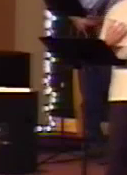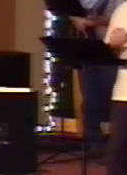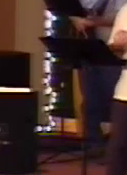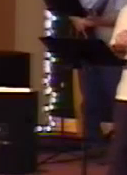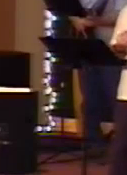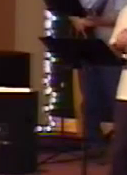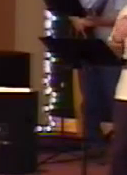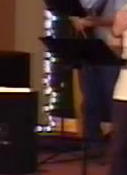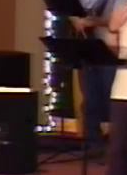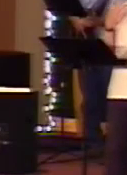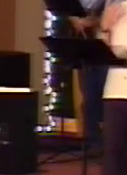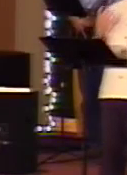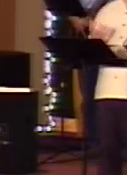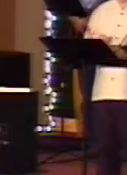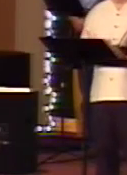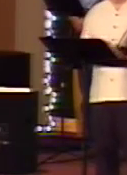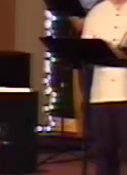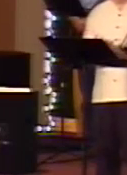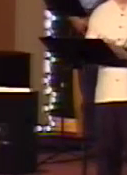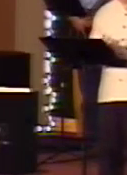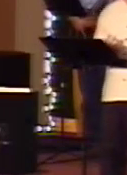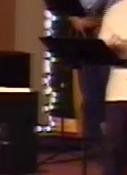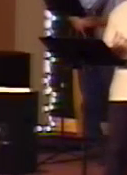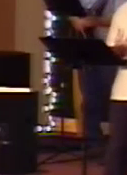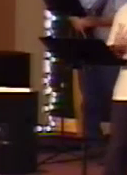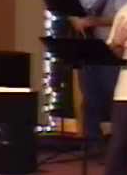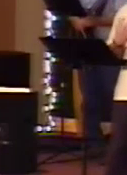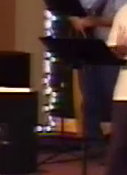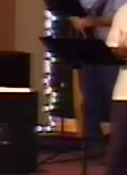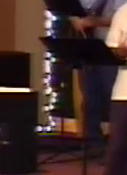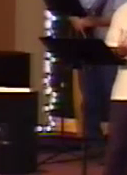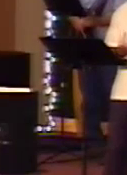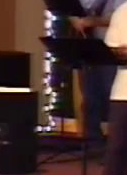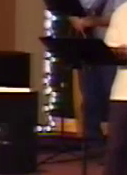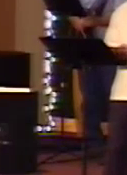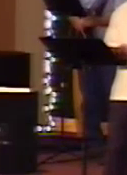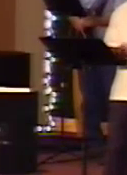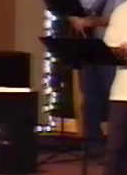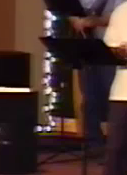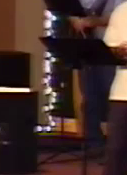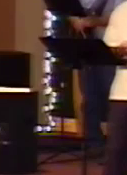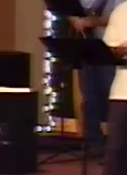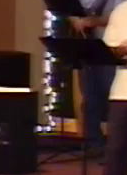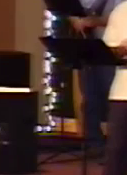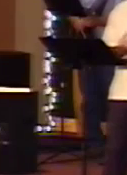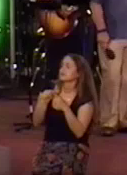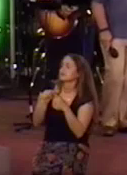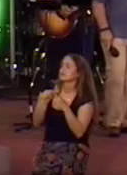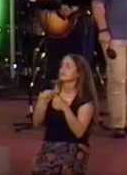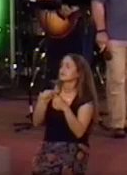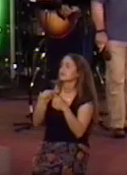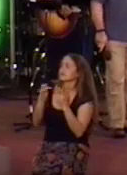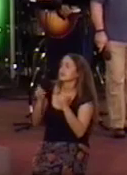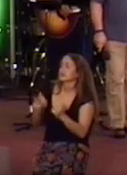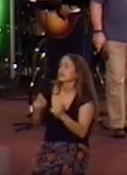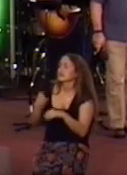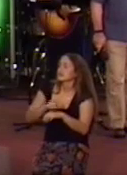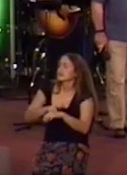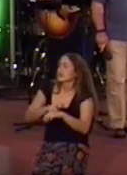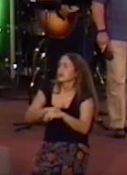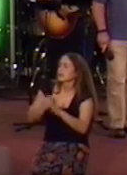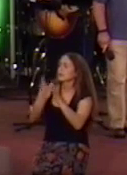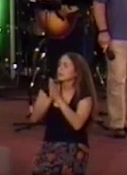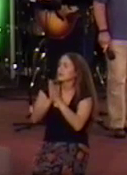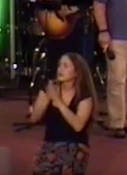this congregation that it will always be faithful to what you have written in your word. But now, God, at this time, we just